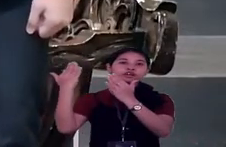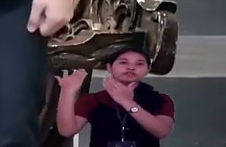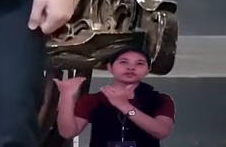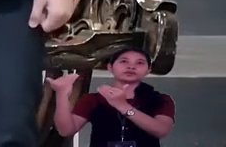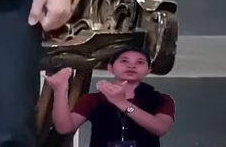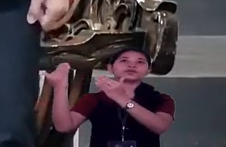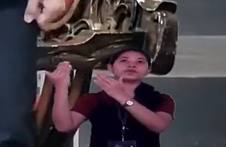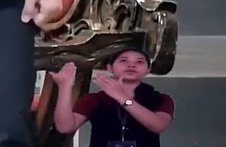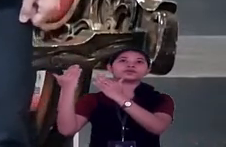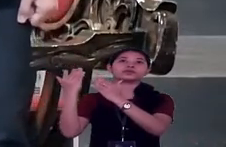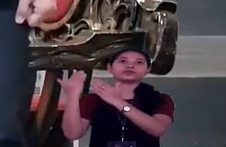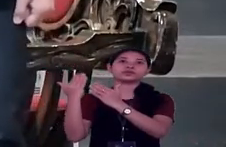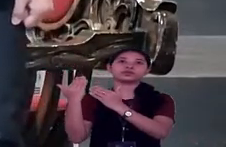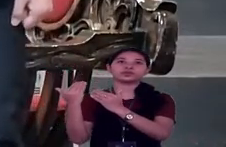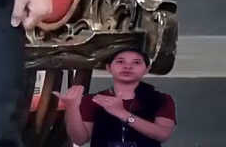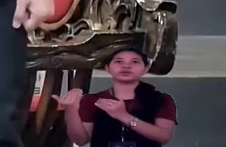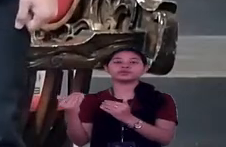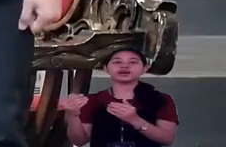Messengers of